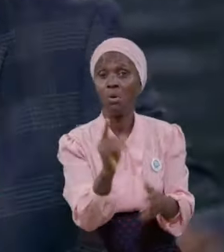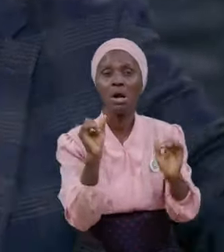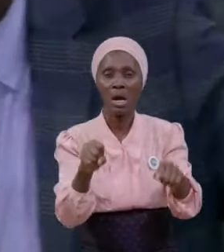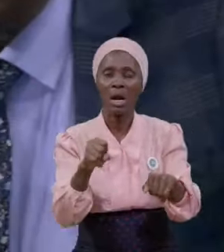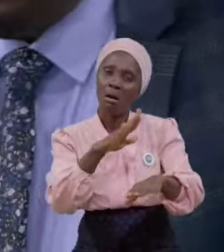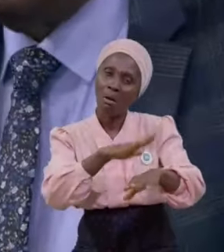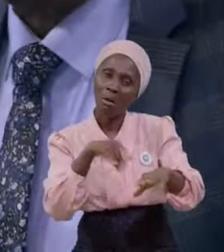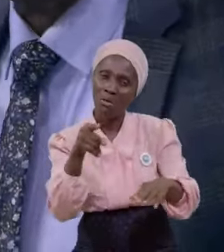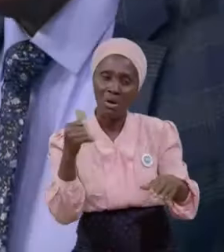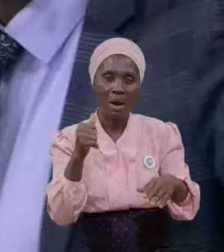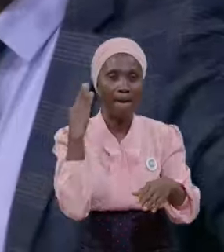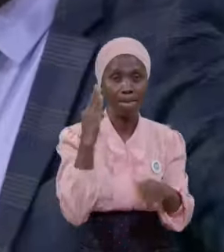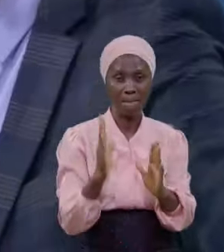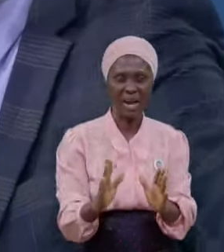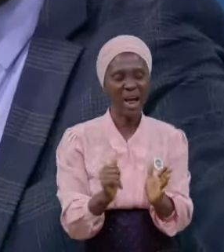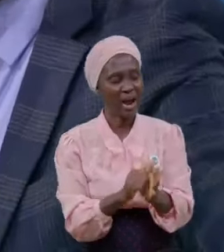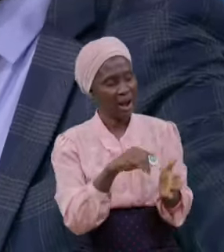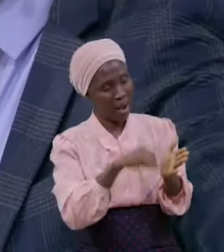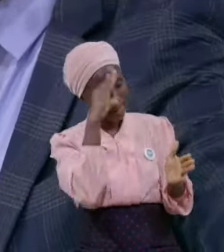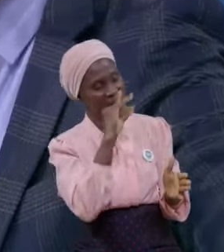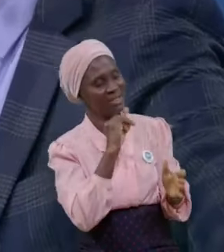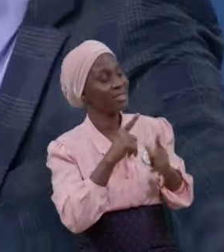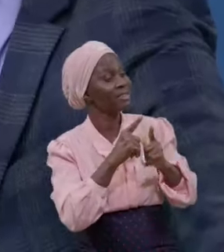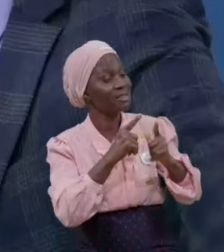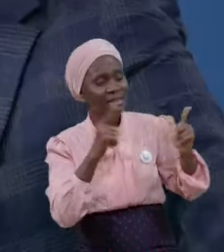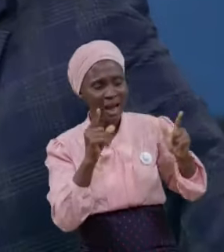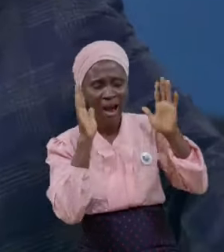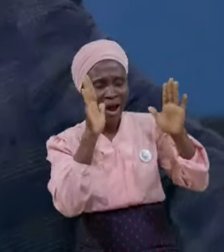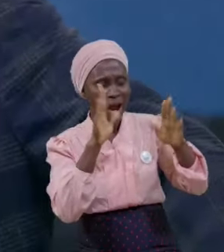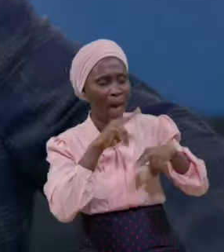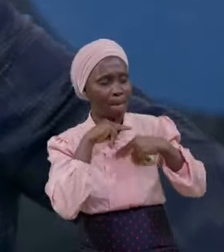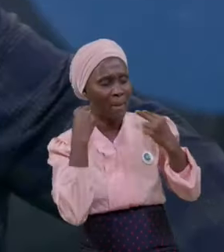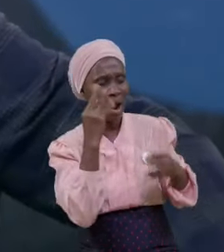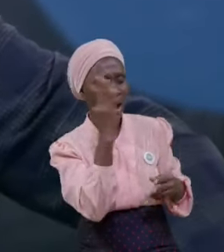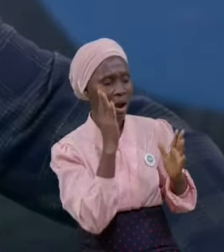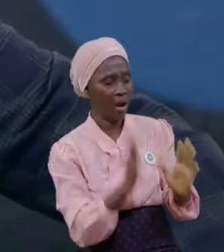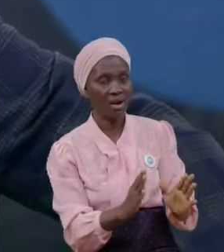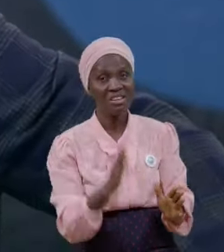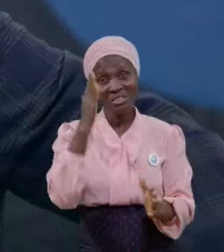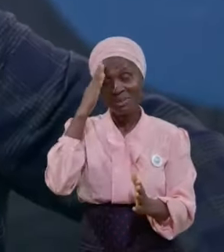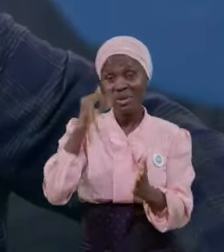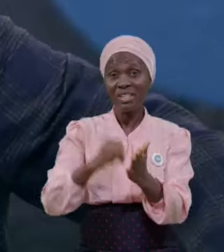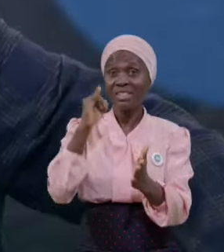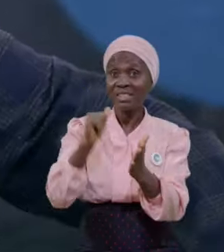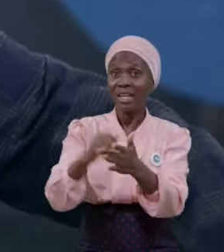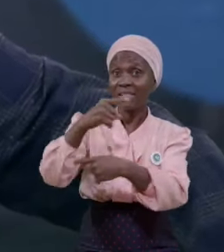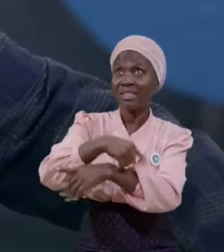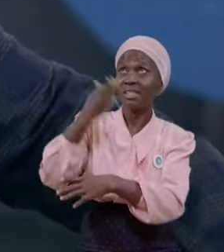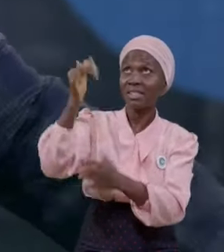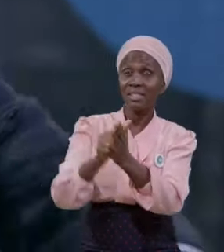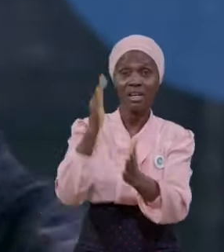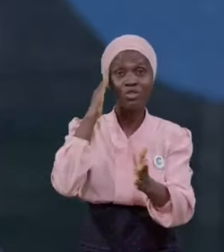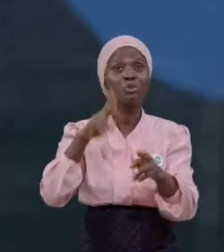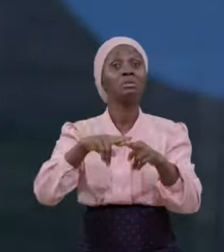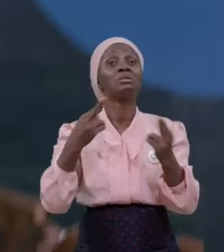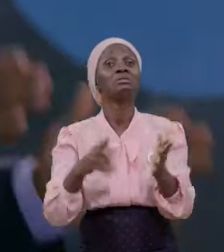but you know, it's that day that will reveal where you stand, how you